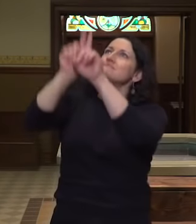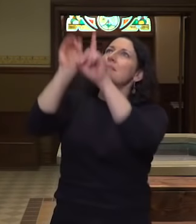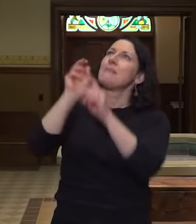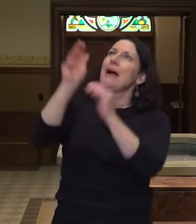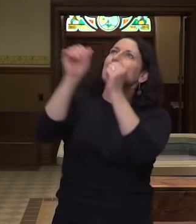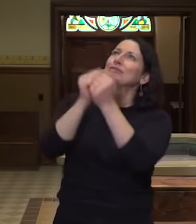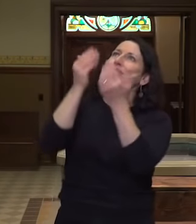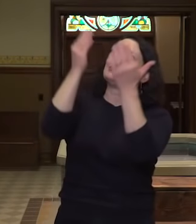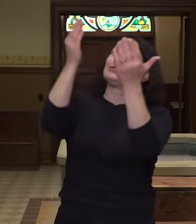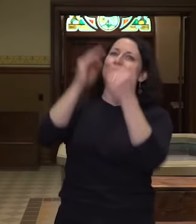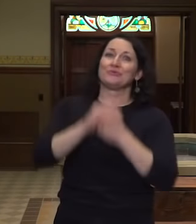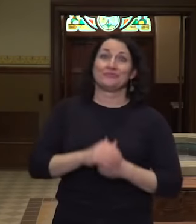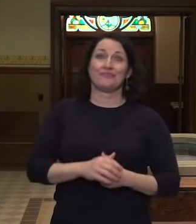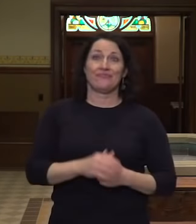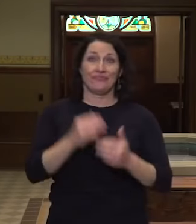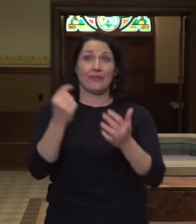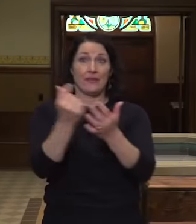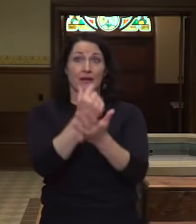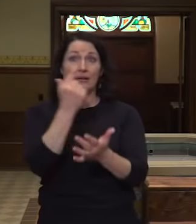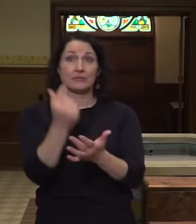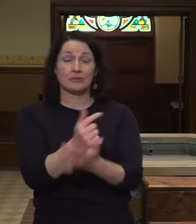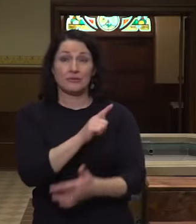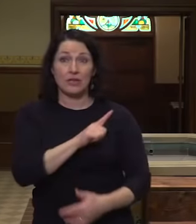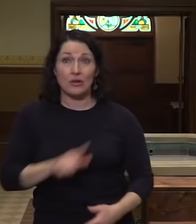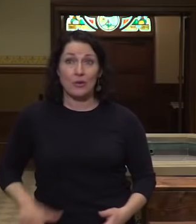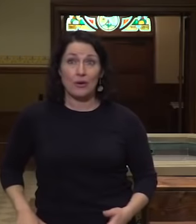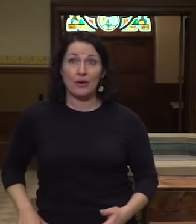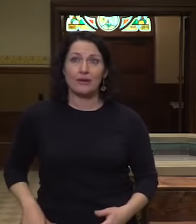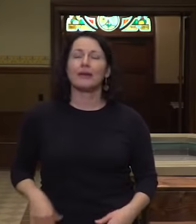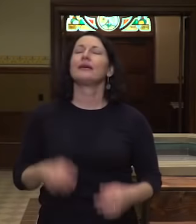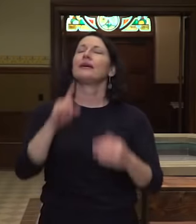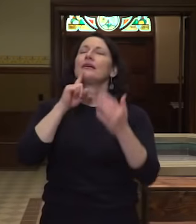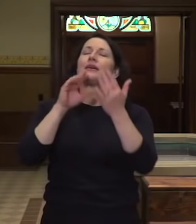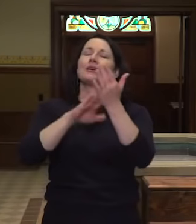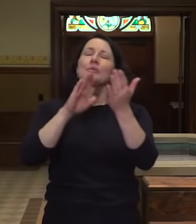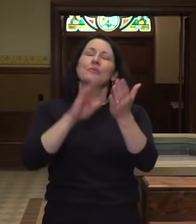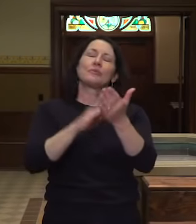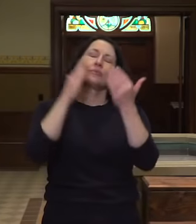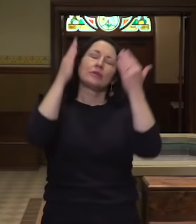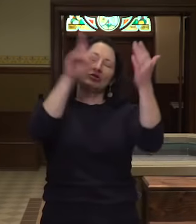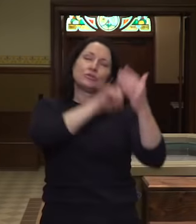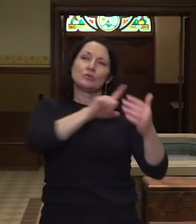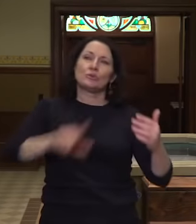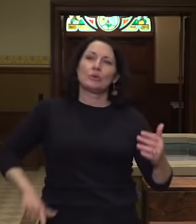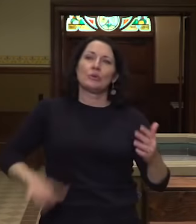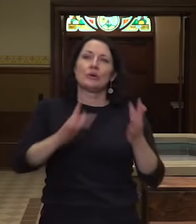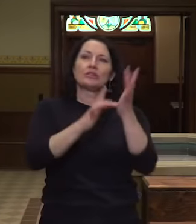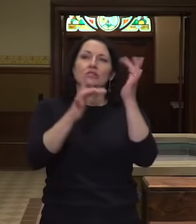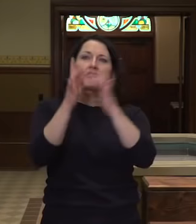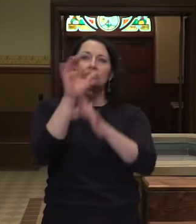The Gospel of the Lord. Praise to you, Lord Jesus Christ.